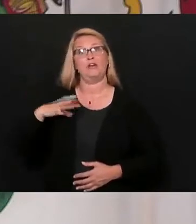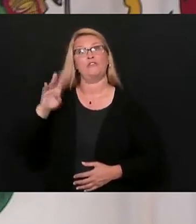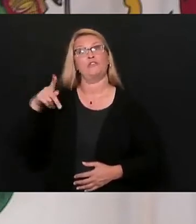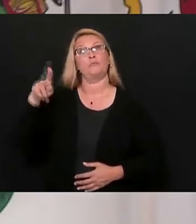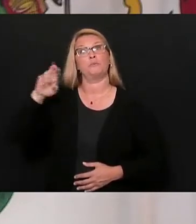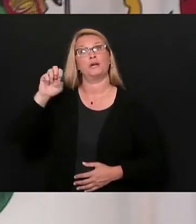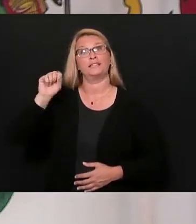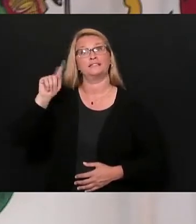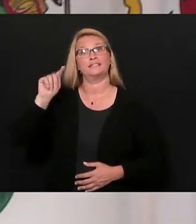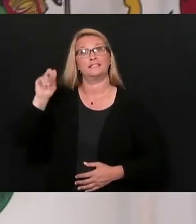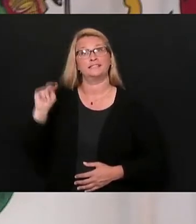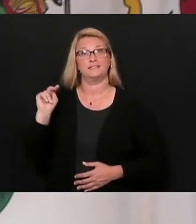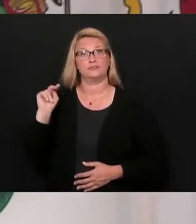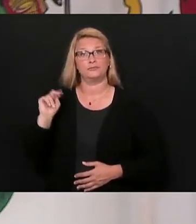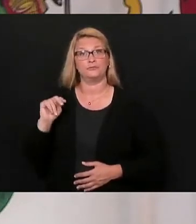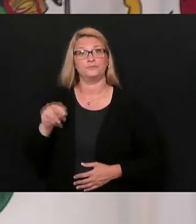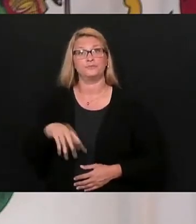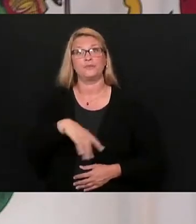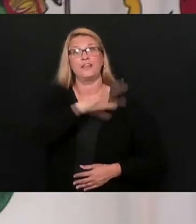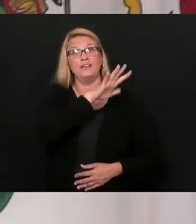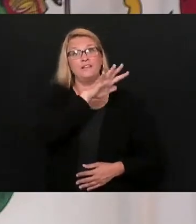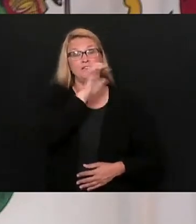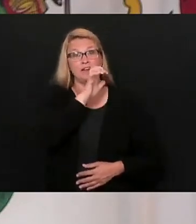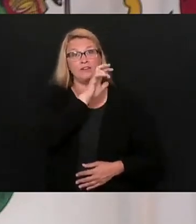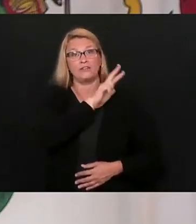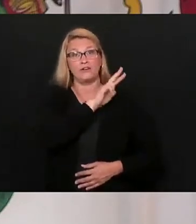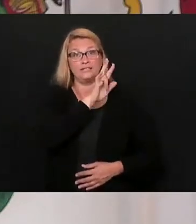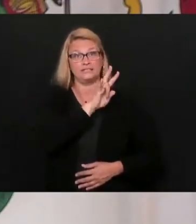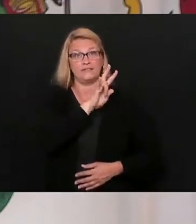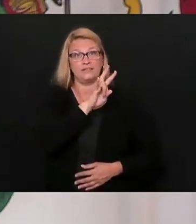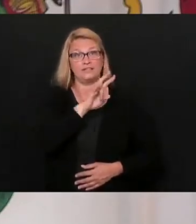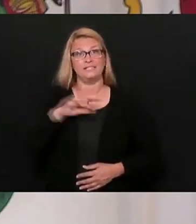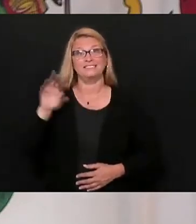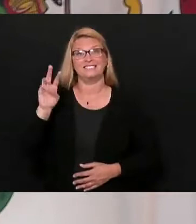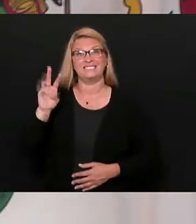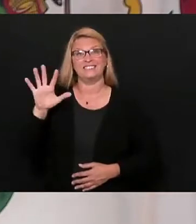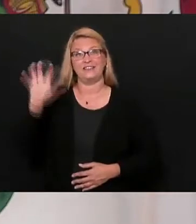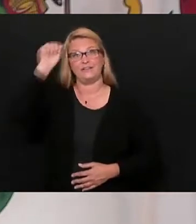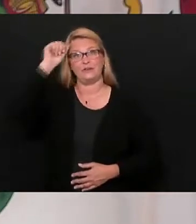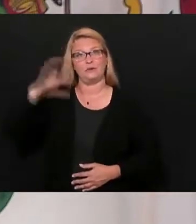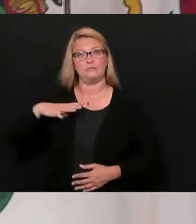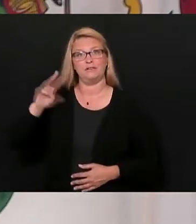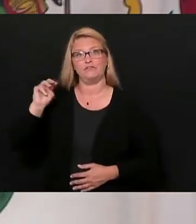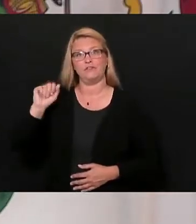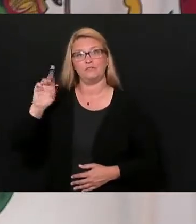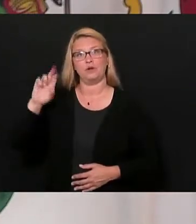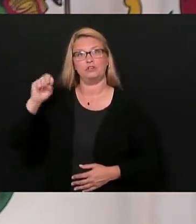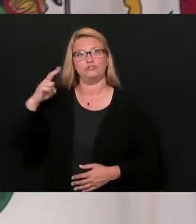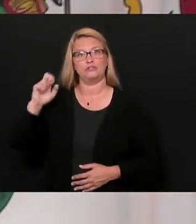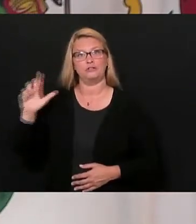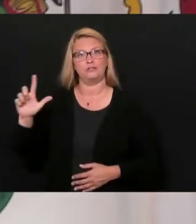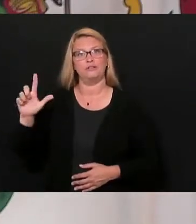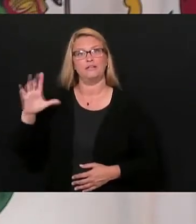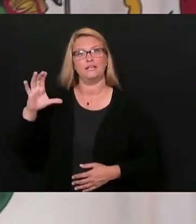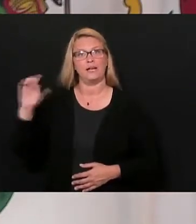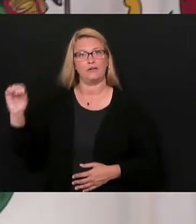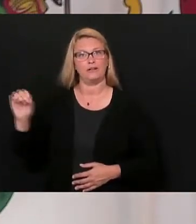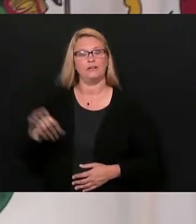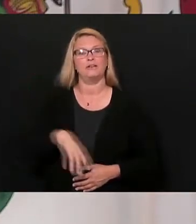County. Our 537th death, a 65-year-old male from Marshall County.